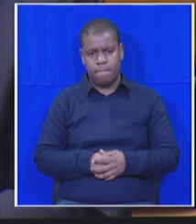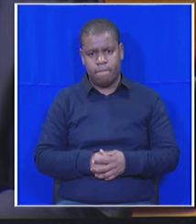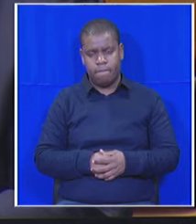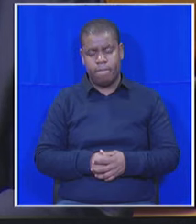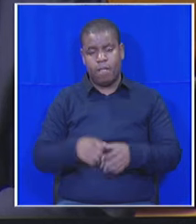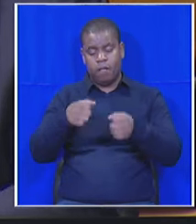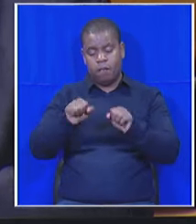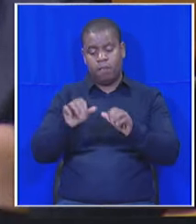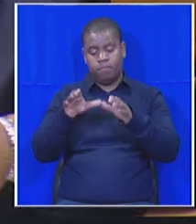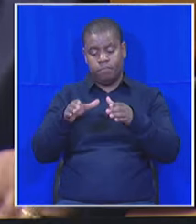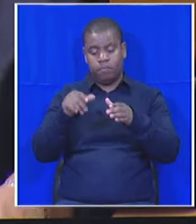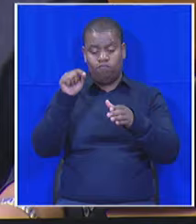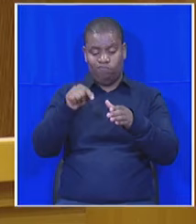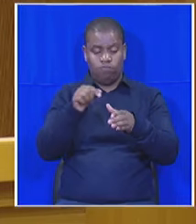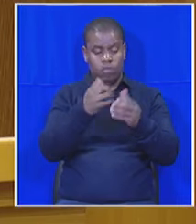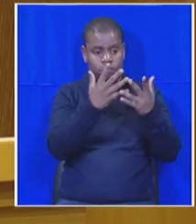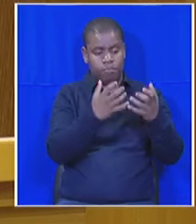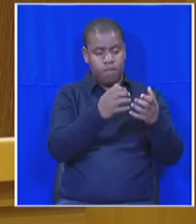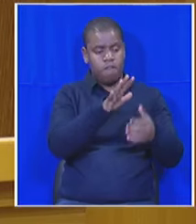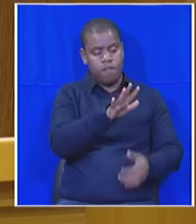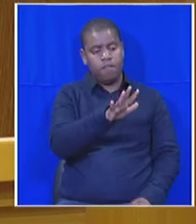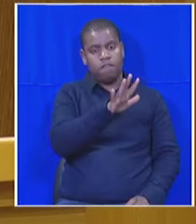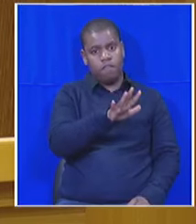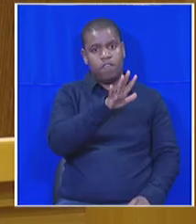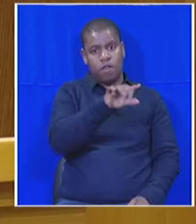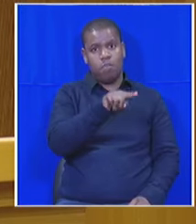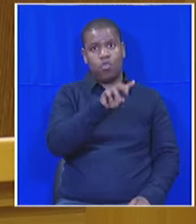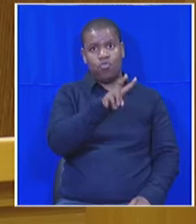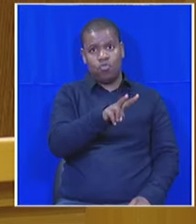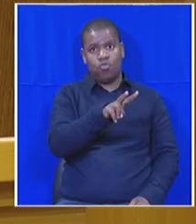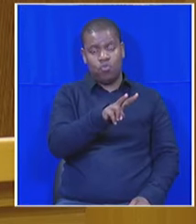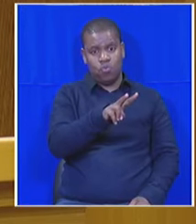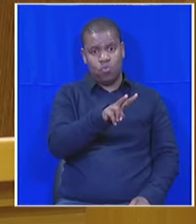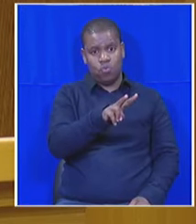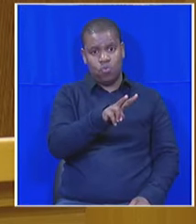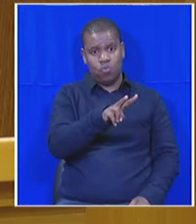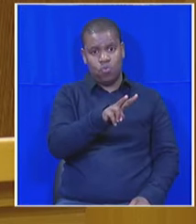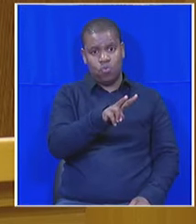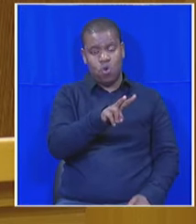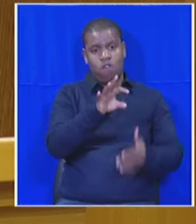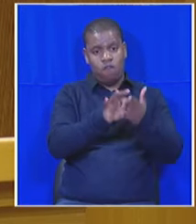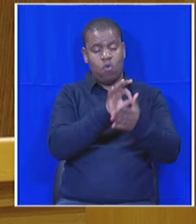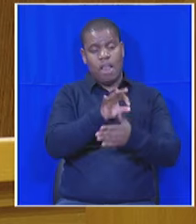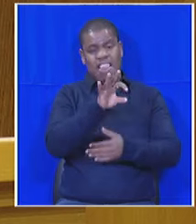Chairperson, the ANC supports the 15.2 billion rand budget vote number 36.